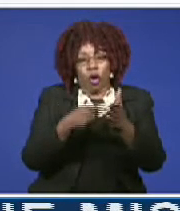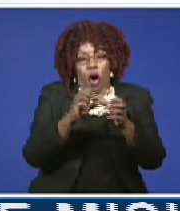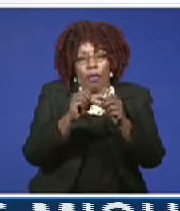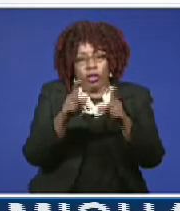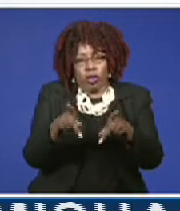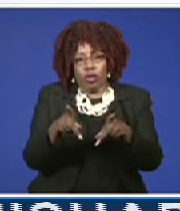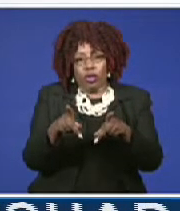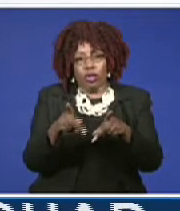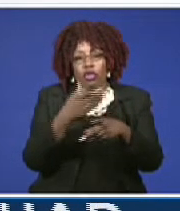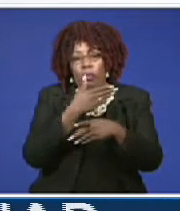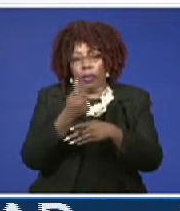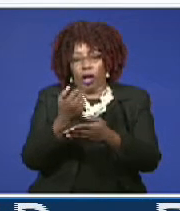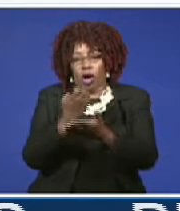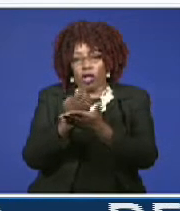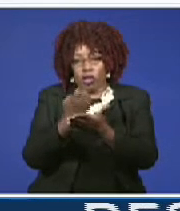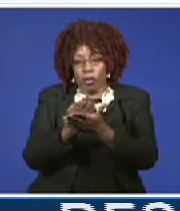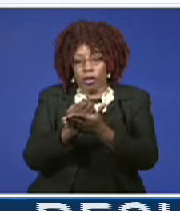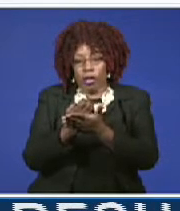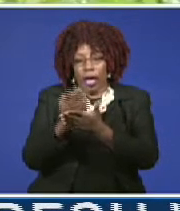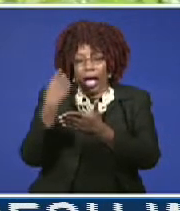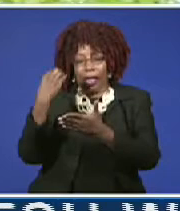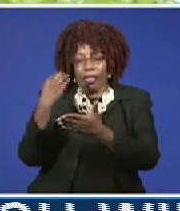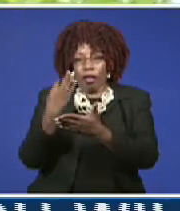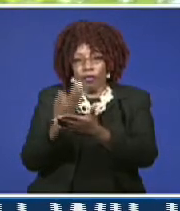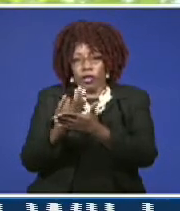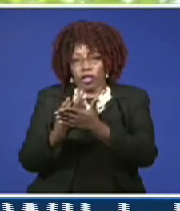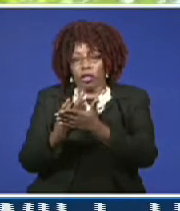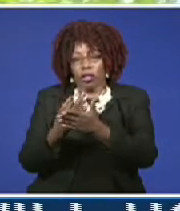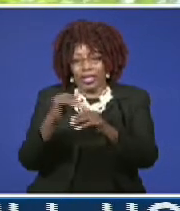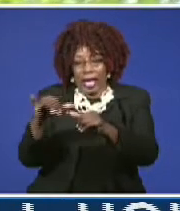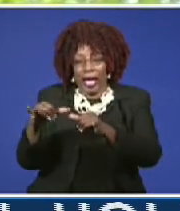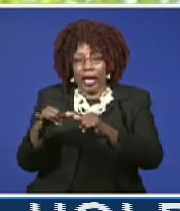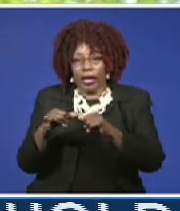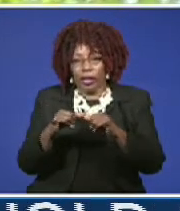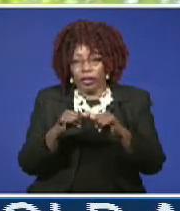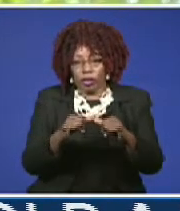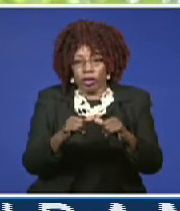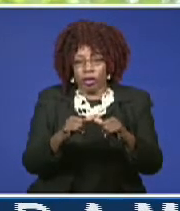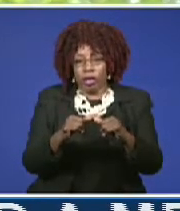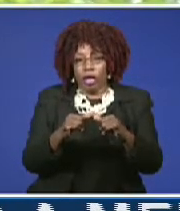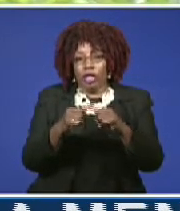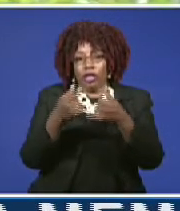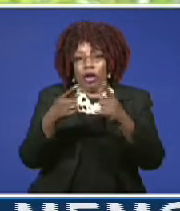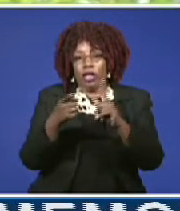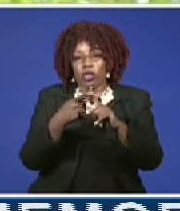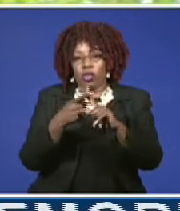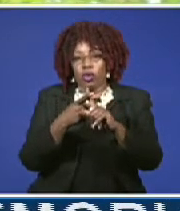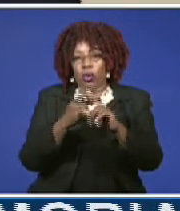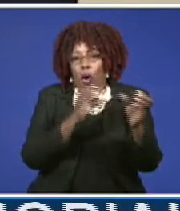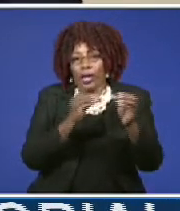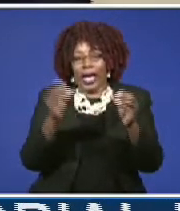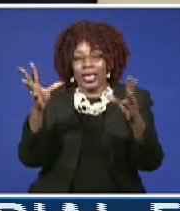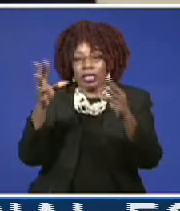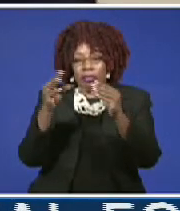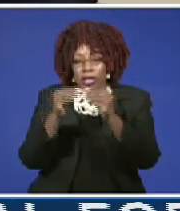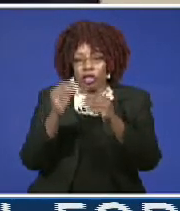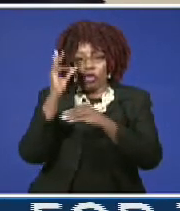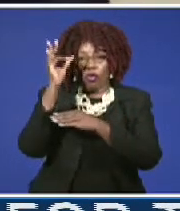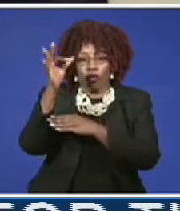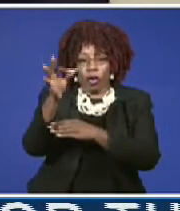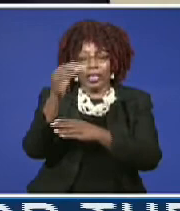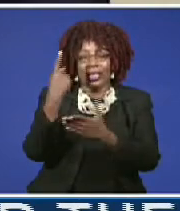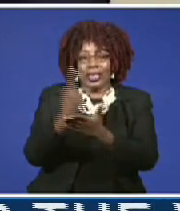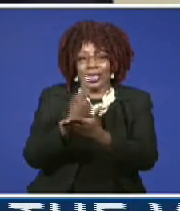country's economic outlook and its fiscal standing. The Chamber plans to organize meetings with the private sector and the minister to further discuss